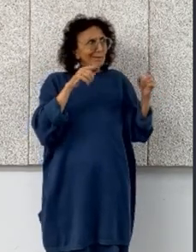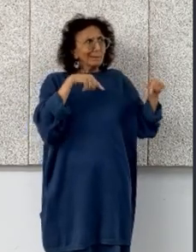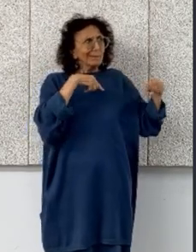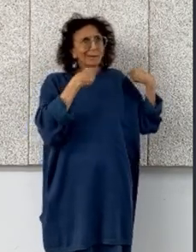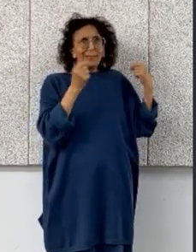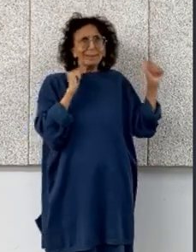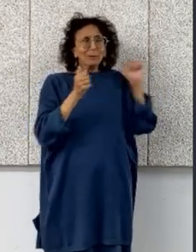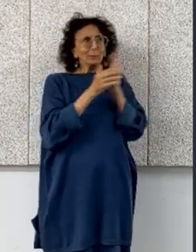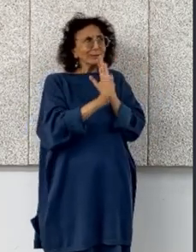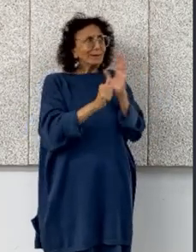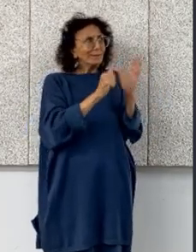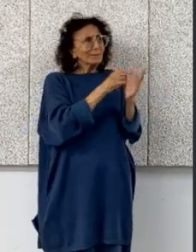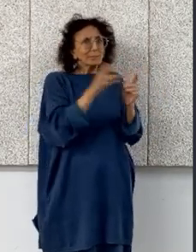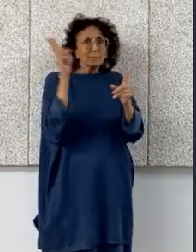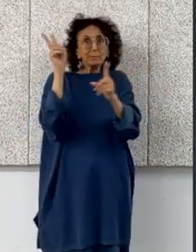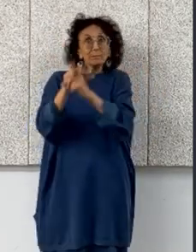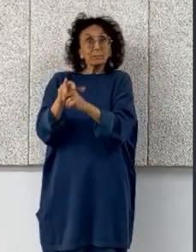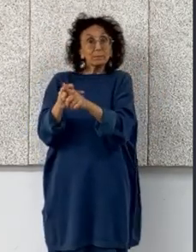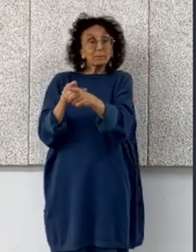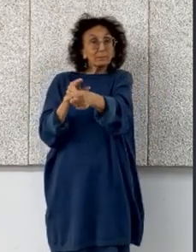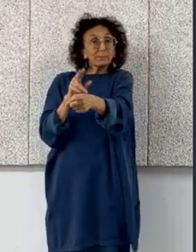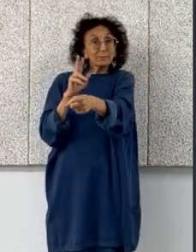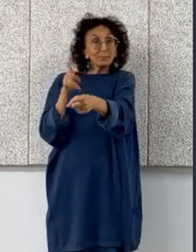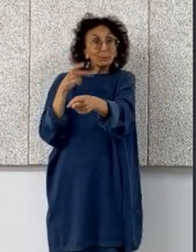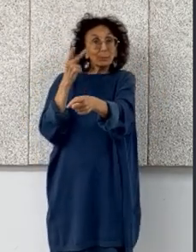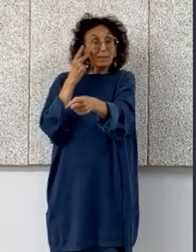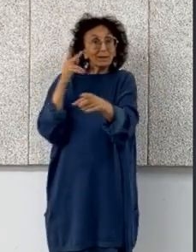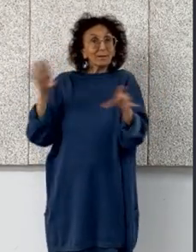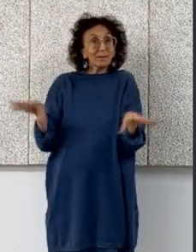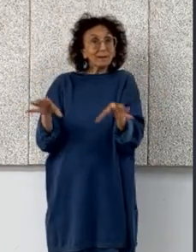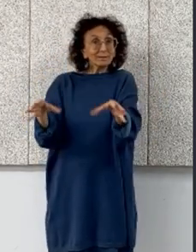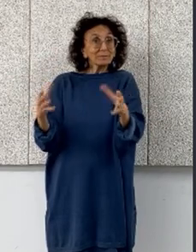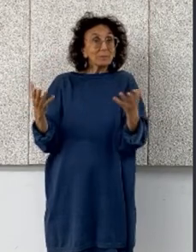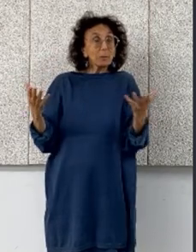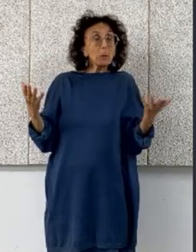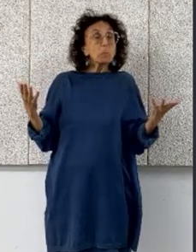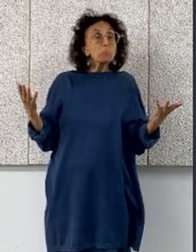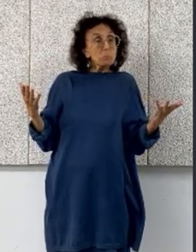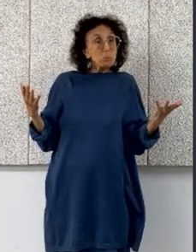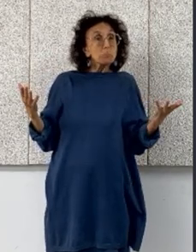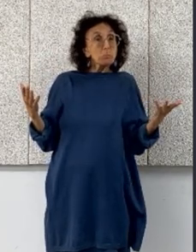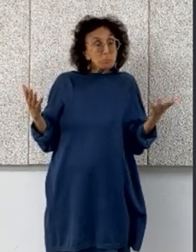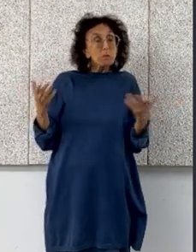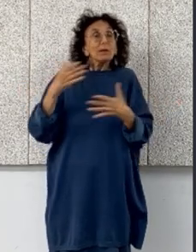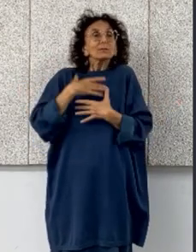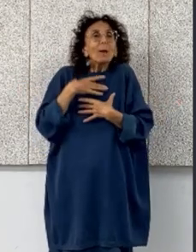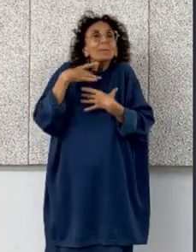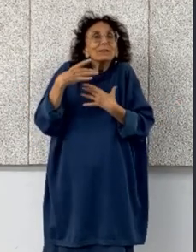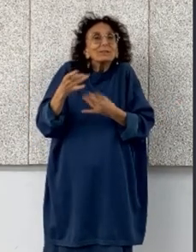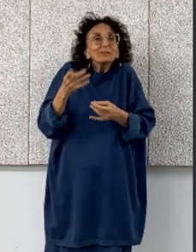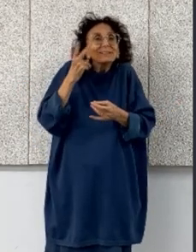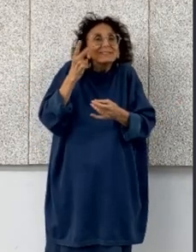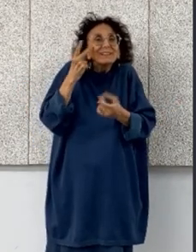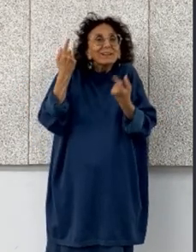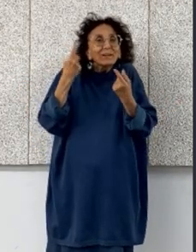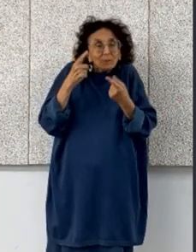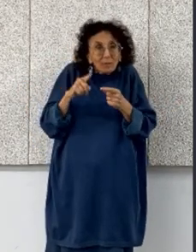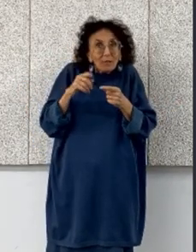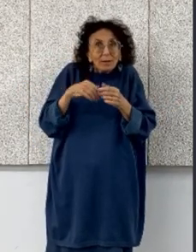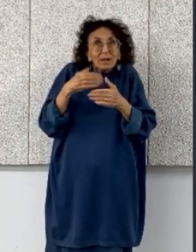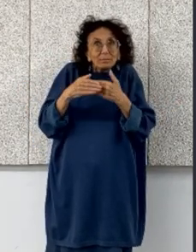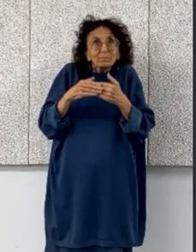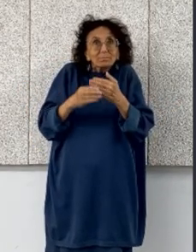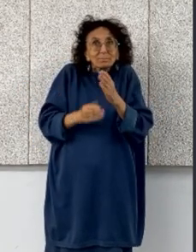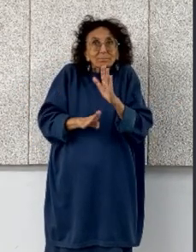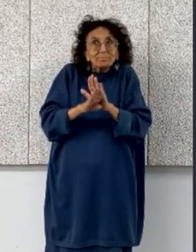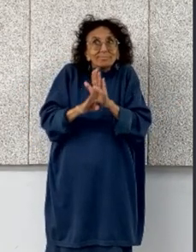are very translatable to what I'm doing, mm-hmm. what I've been doing so far. So I'm really interested to see how that could continue to grow.